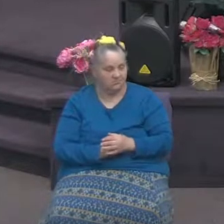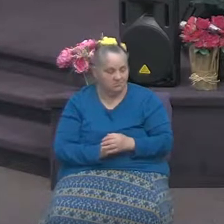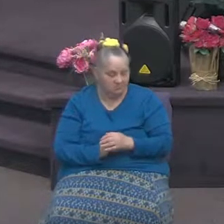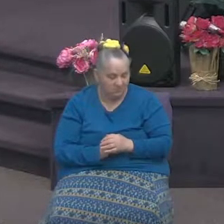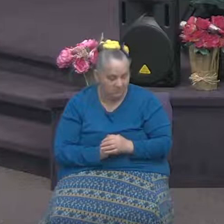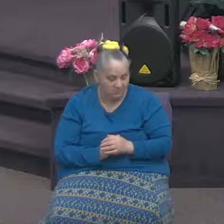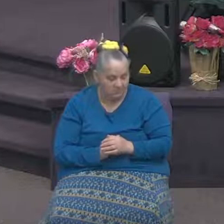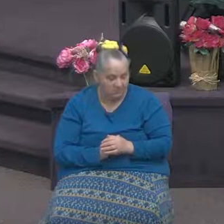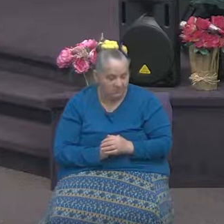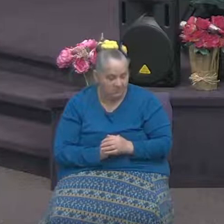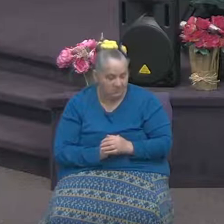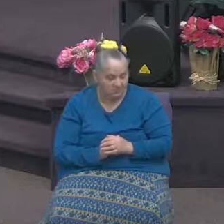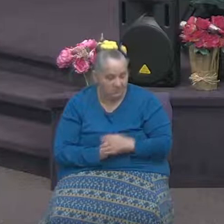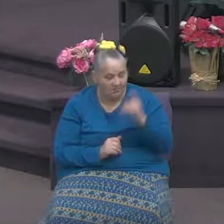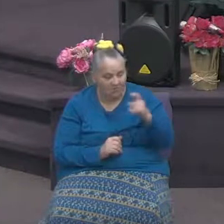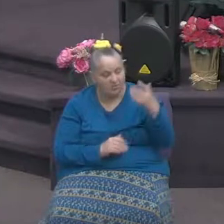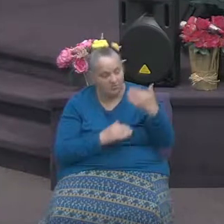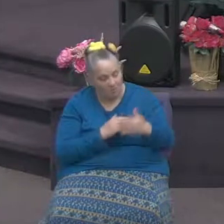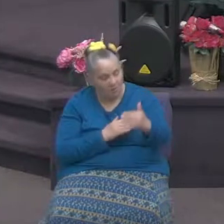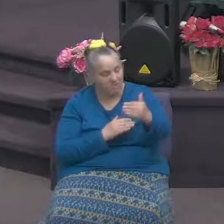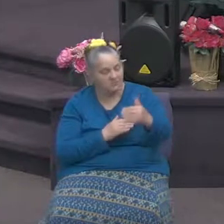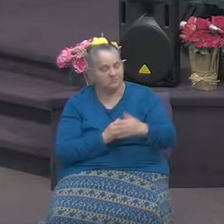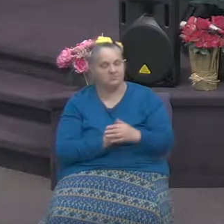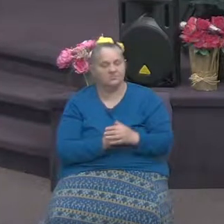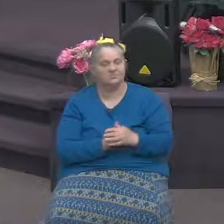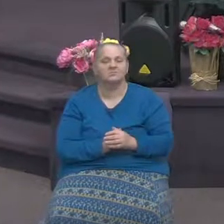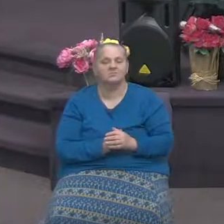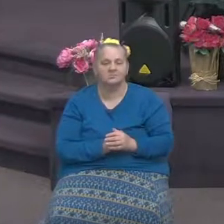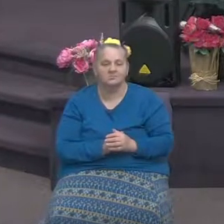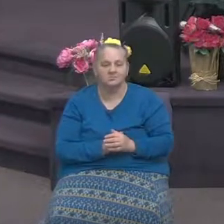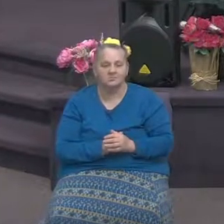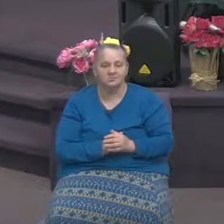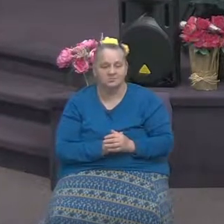You won't get it except you go forward.